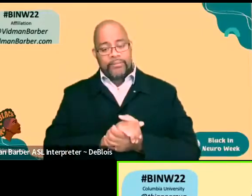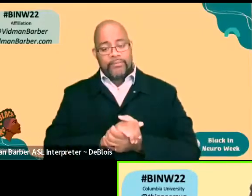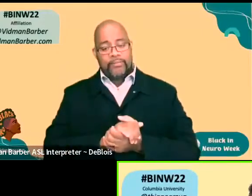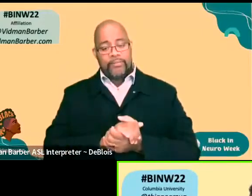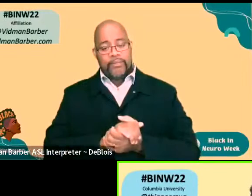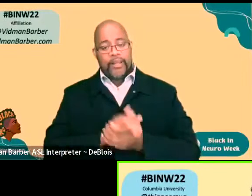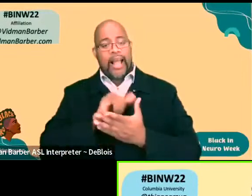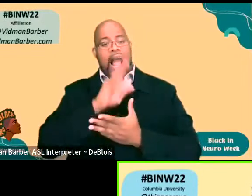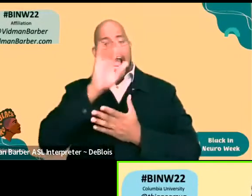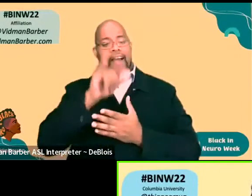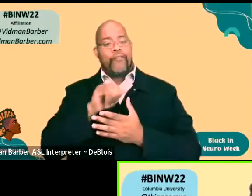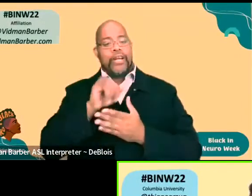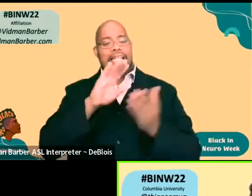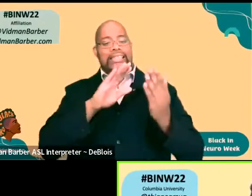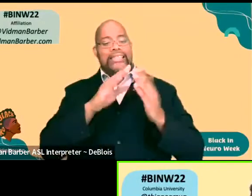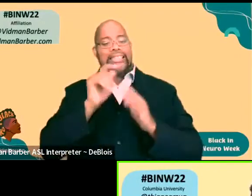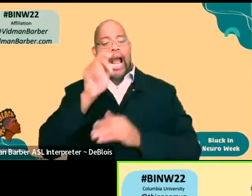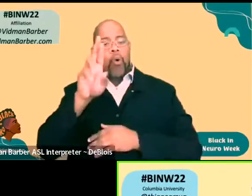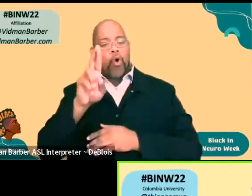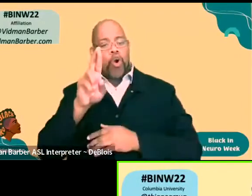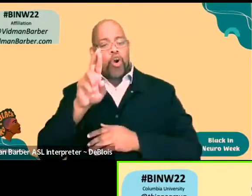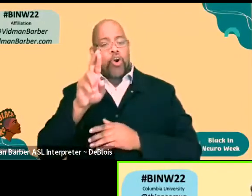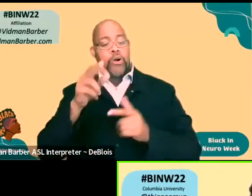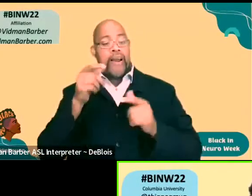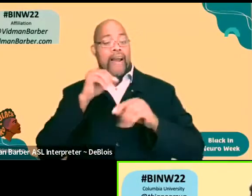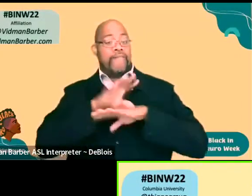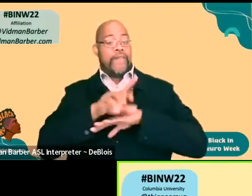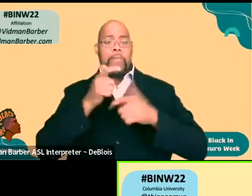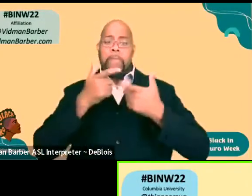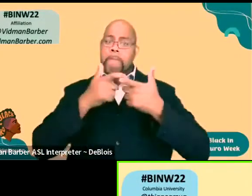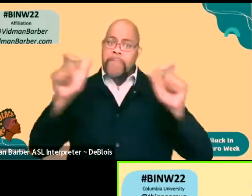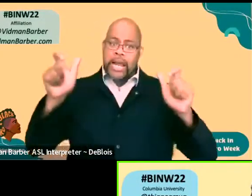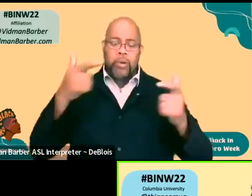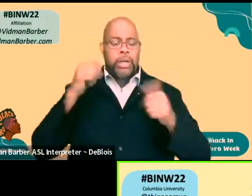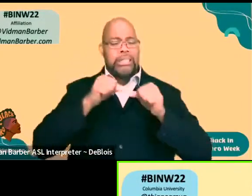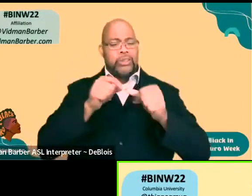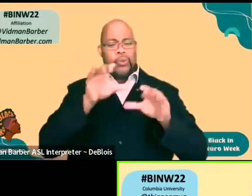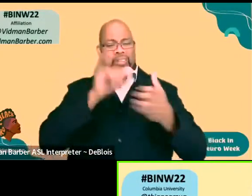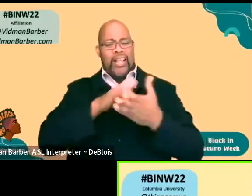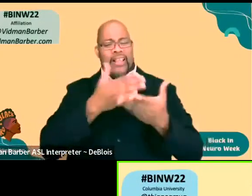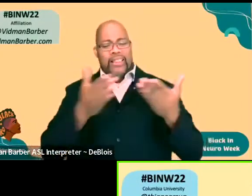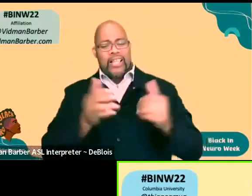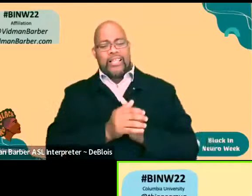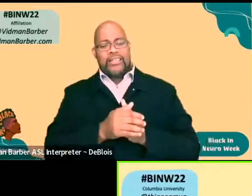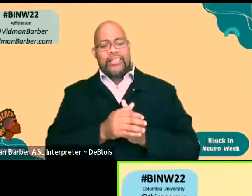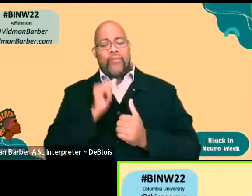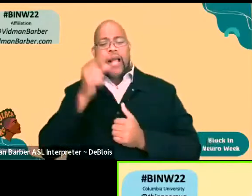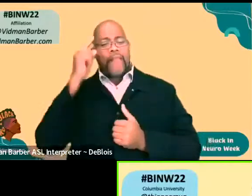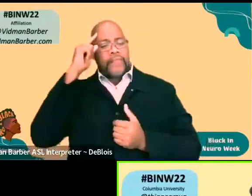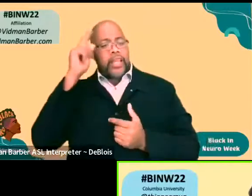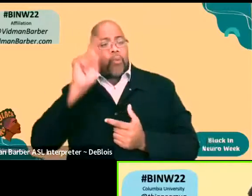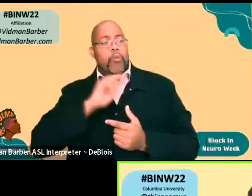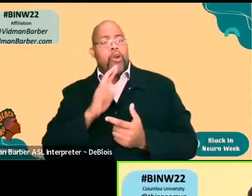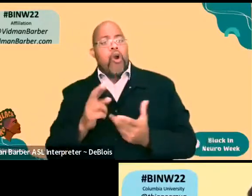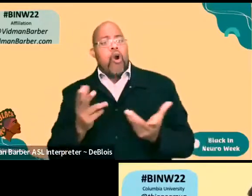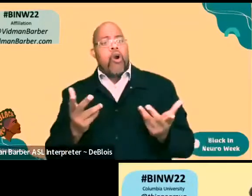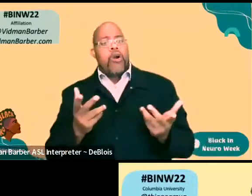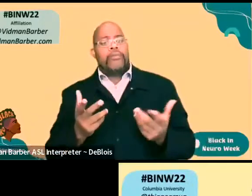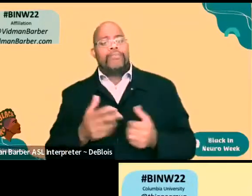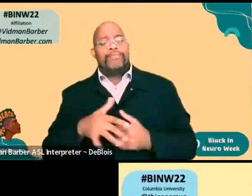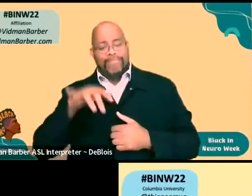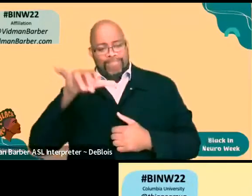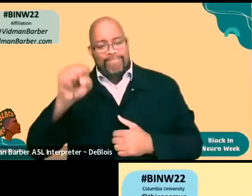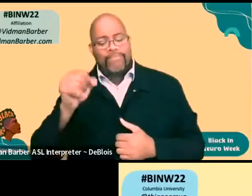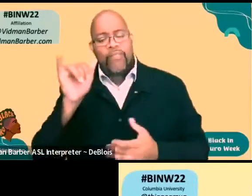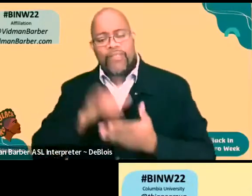ivory tower effect is really, really big, and we're just going to continue to do these things if we're not thinking where we are. Yeah.